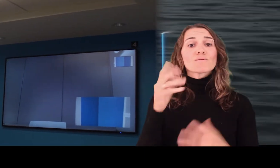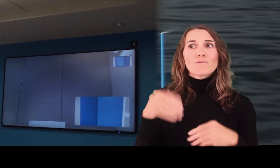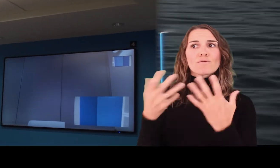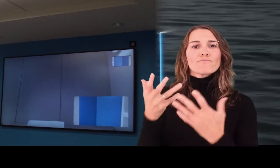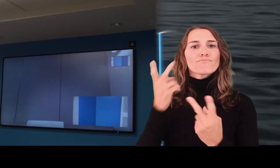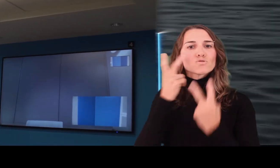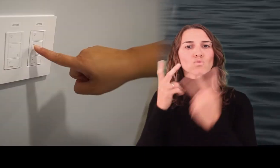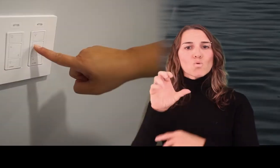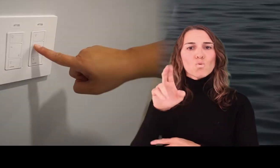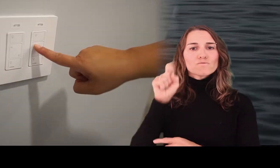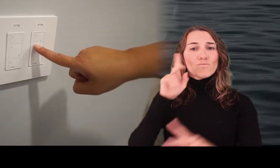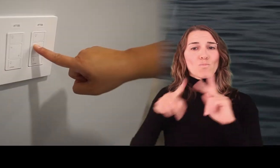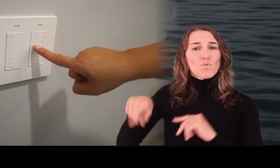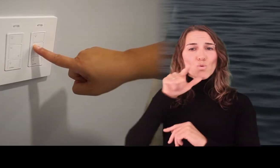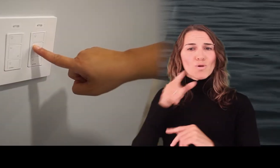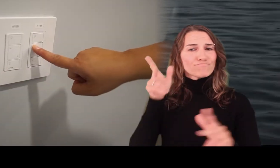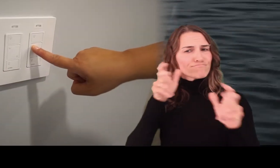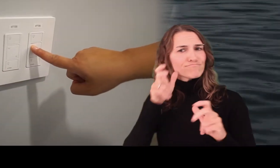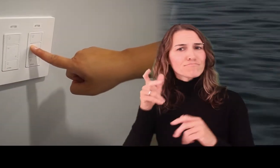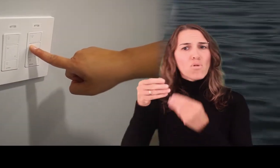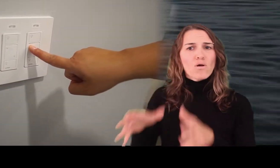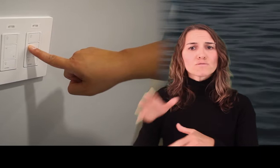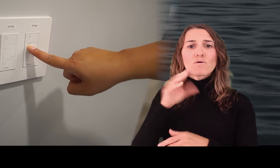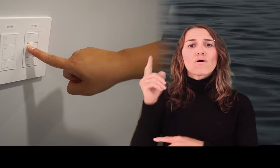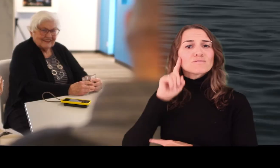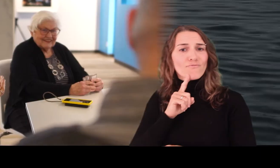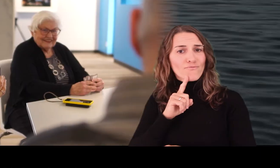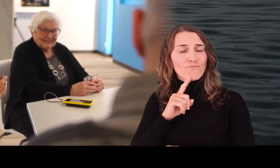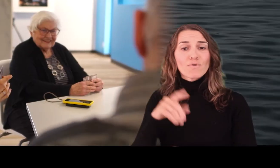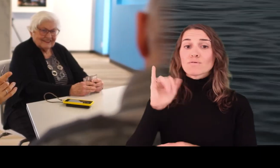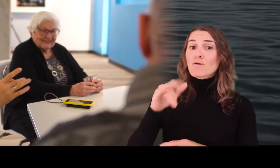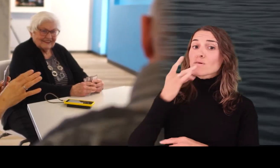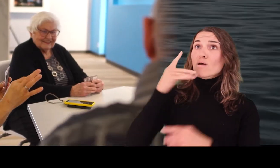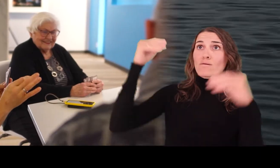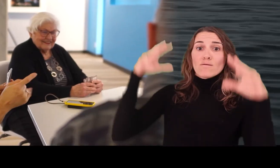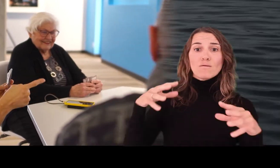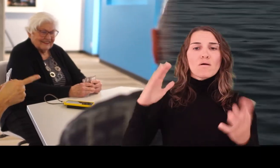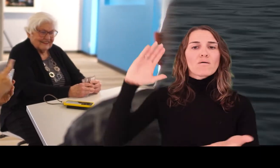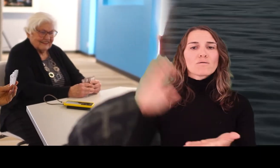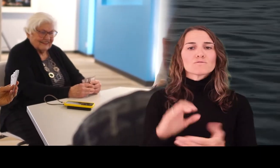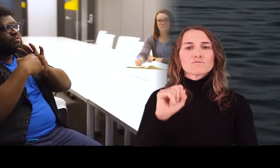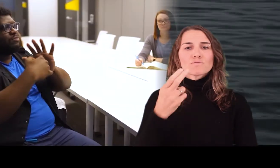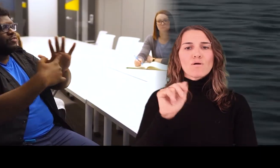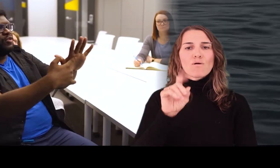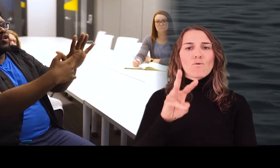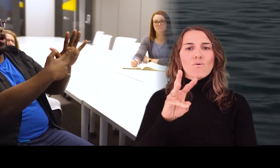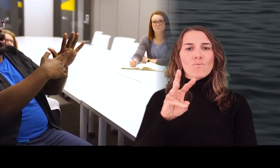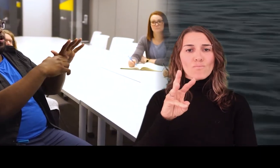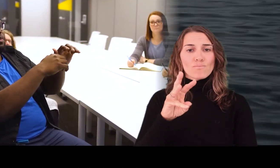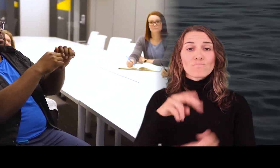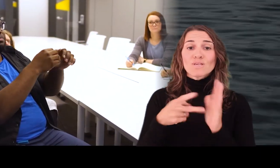for people who are deaf and have hearing loss. This light, the way it casts down, creates a little shadow so that when people